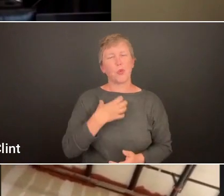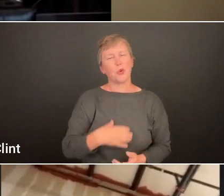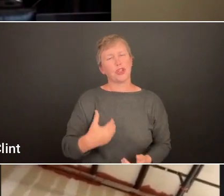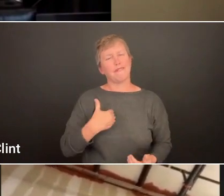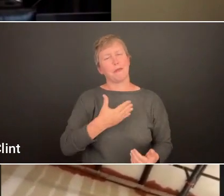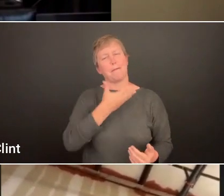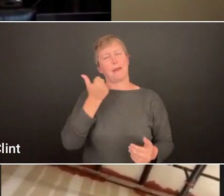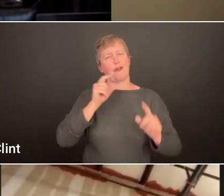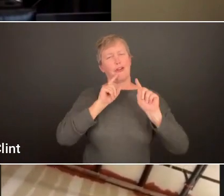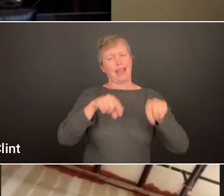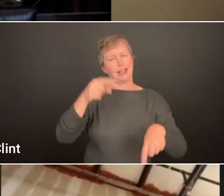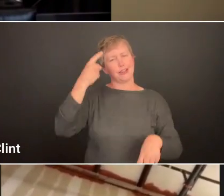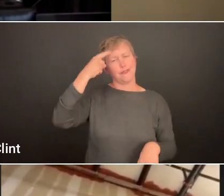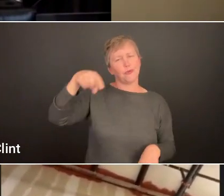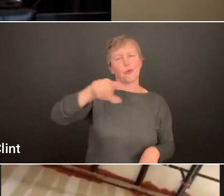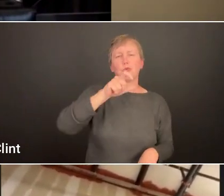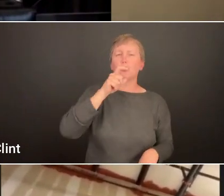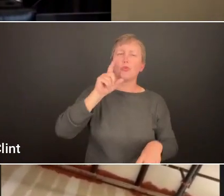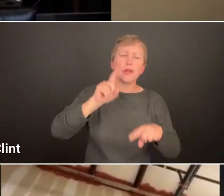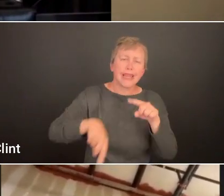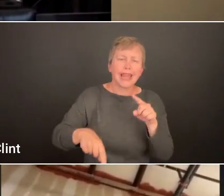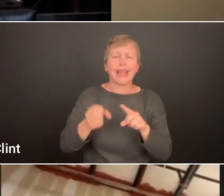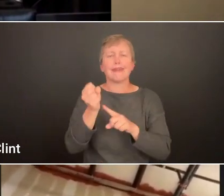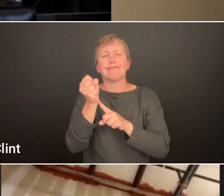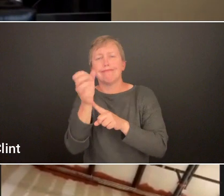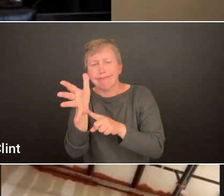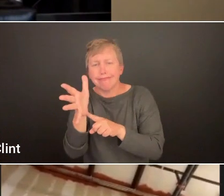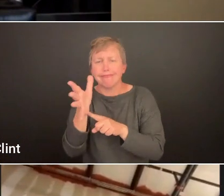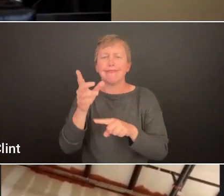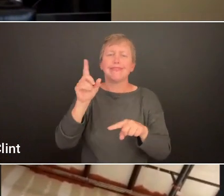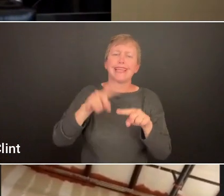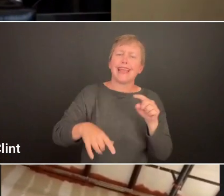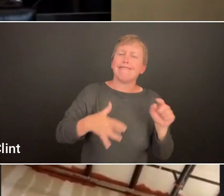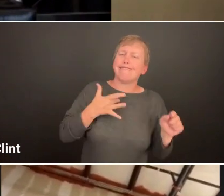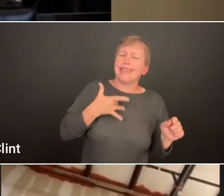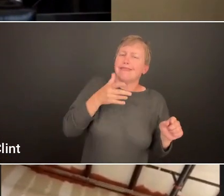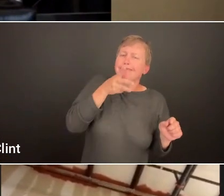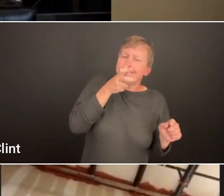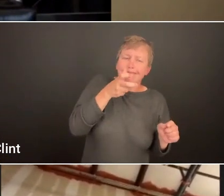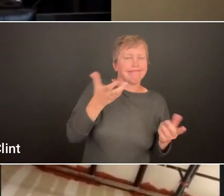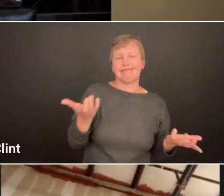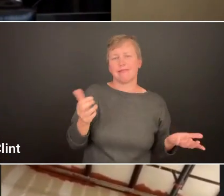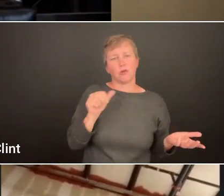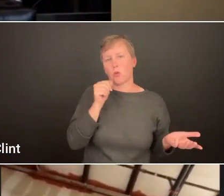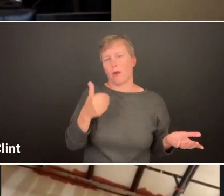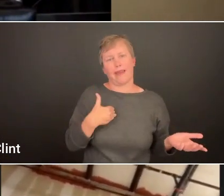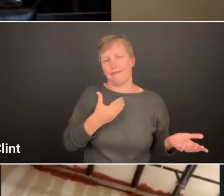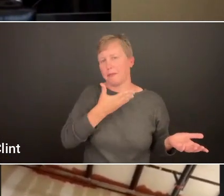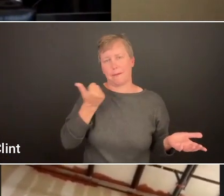I wish I had a better answer for individuals that can't have an orgasm or feel an orgasm. I just don't have